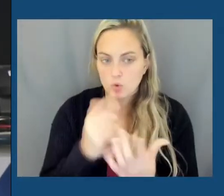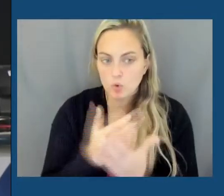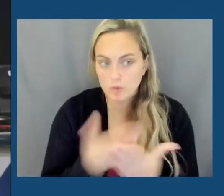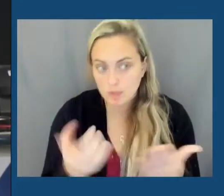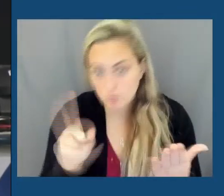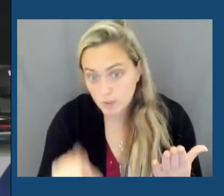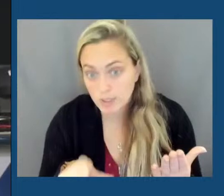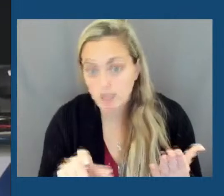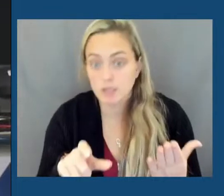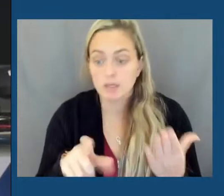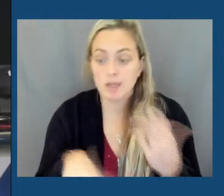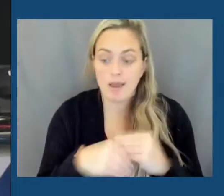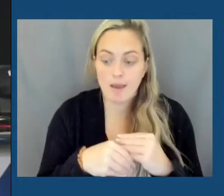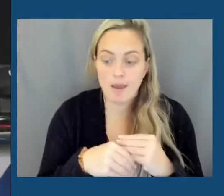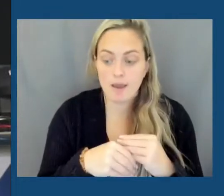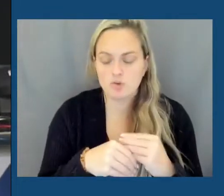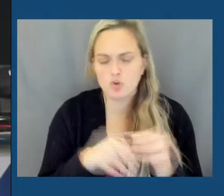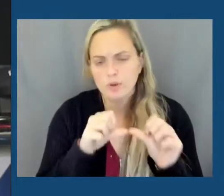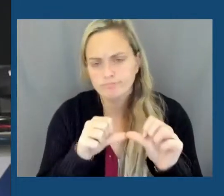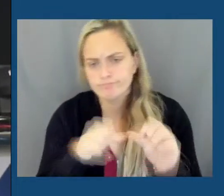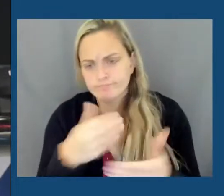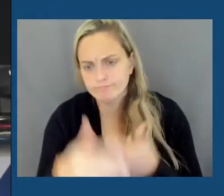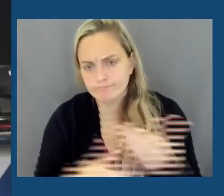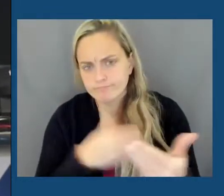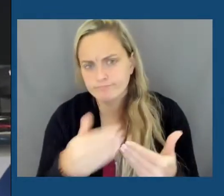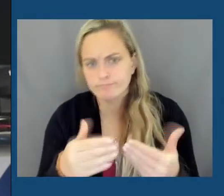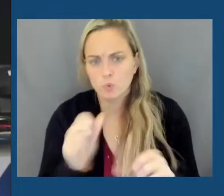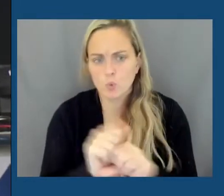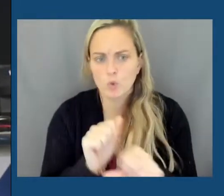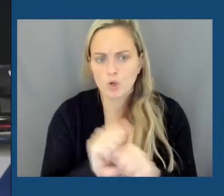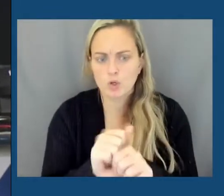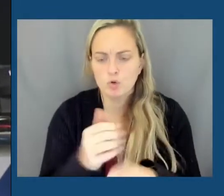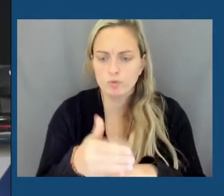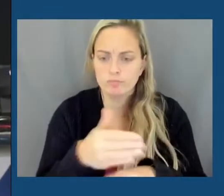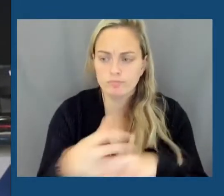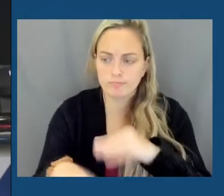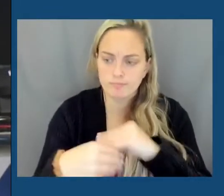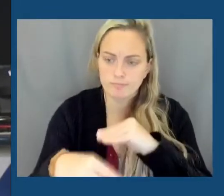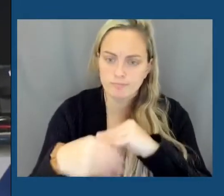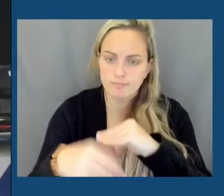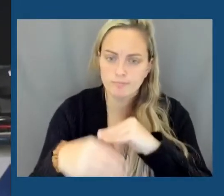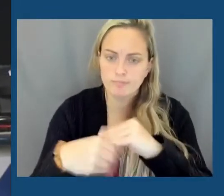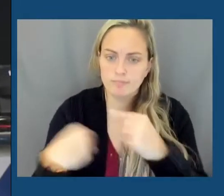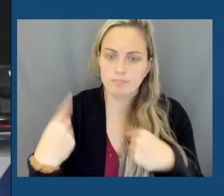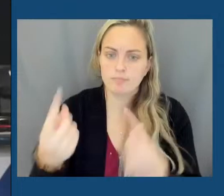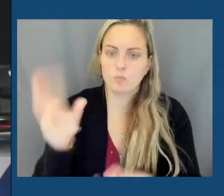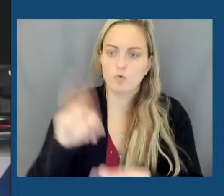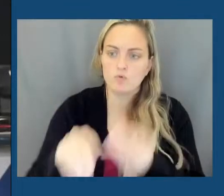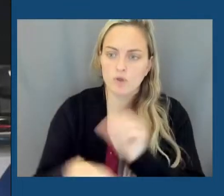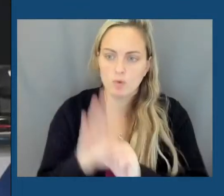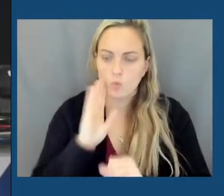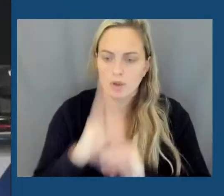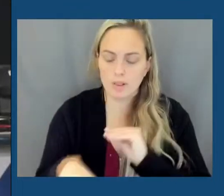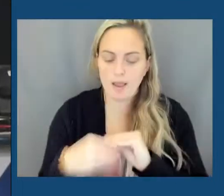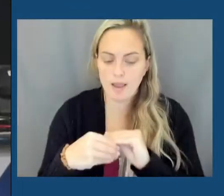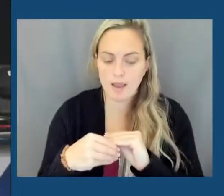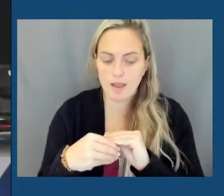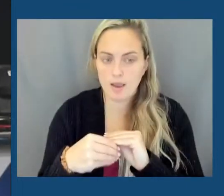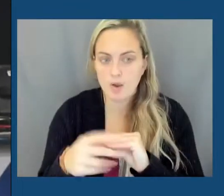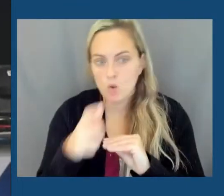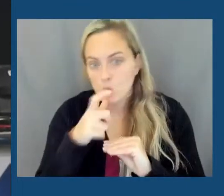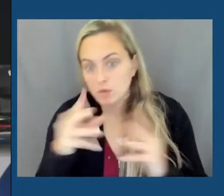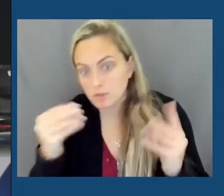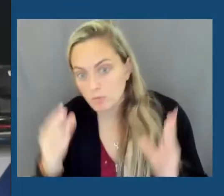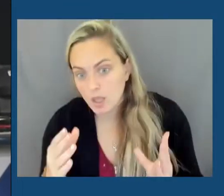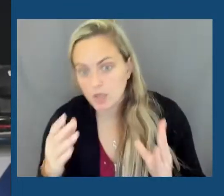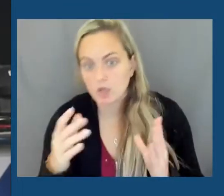to add? So we're consistently working to add to it. Over time, we're going to add who our supplier is.